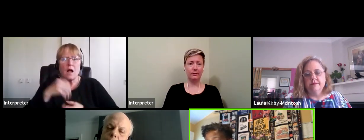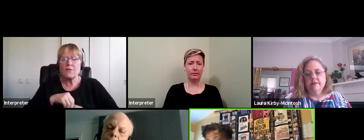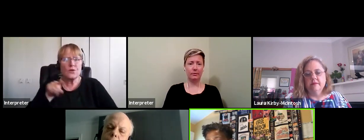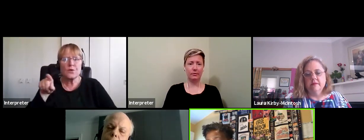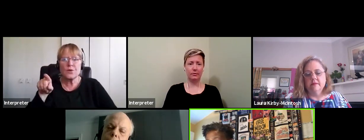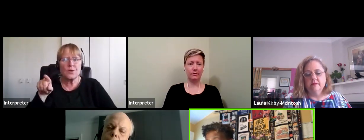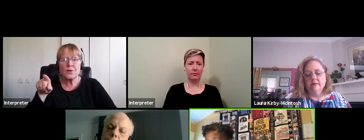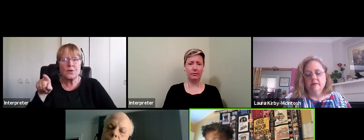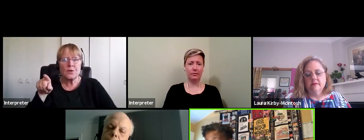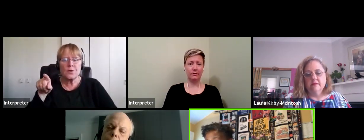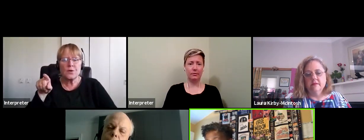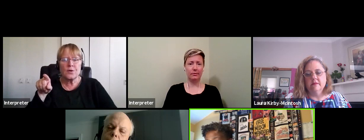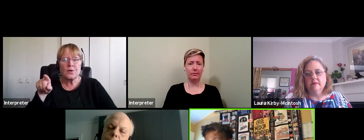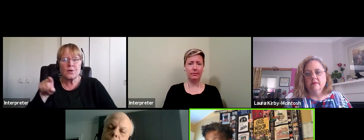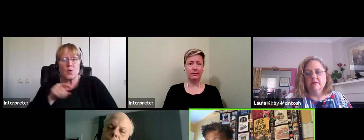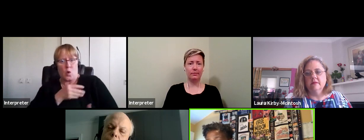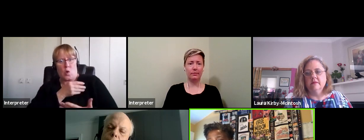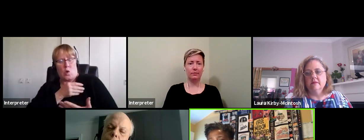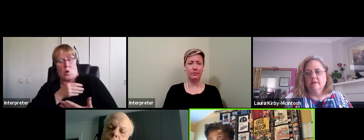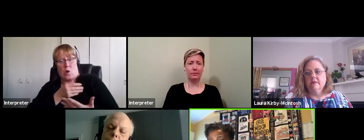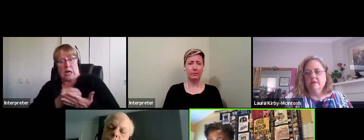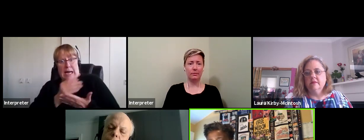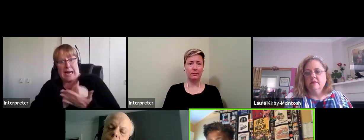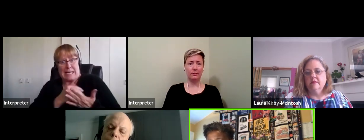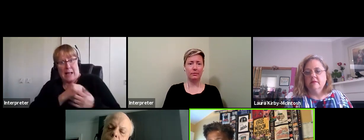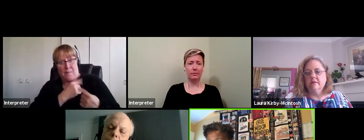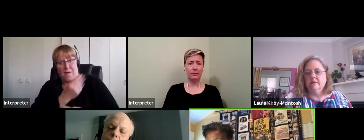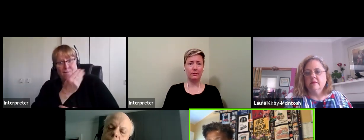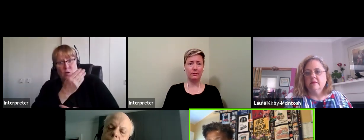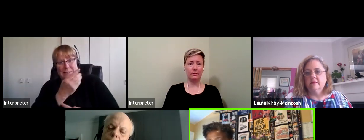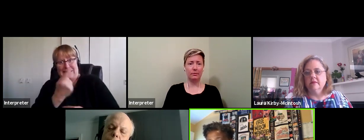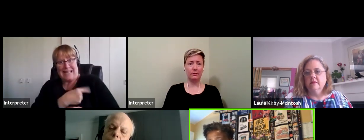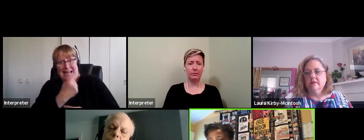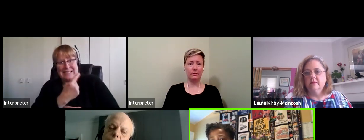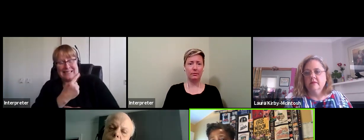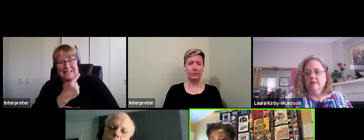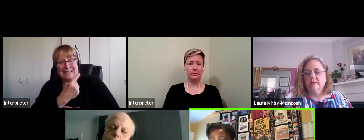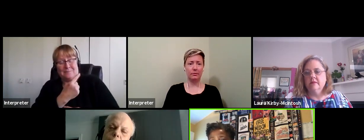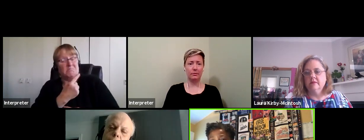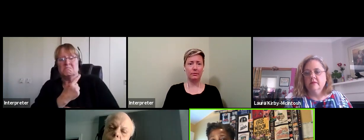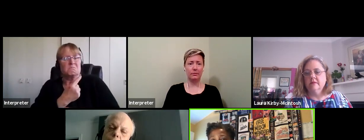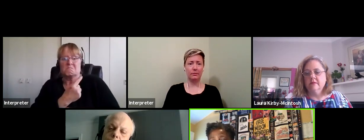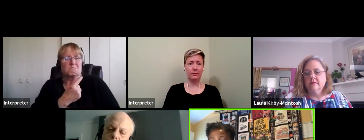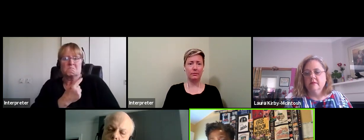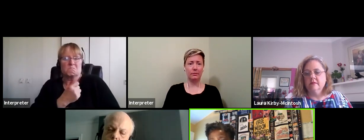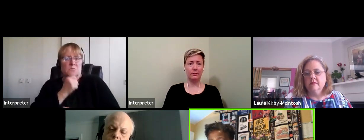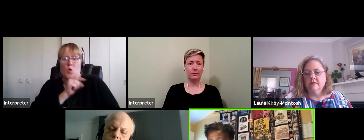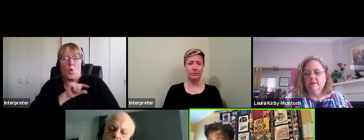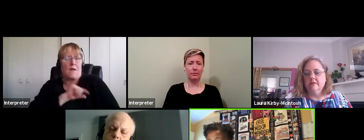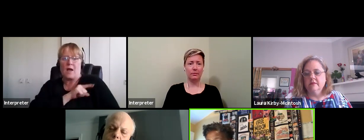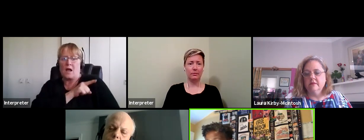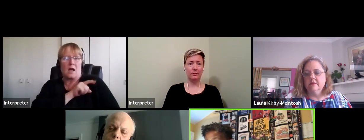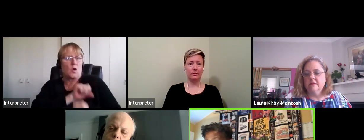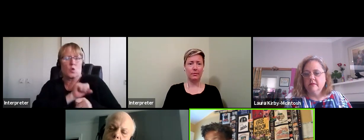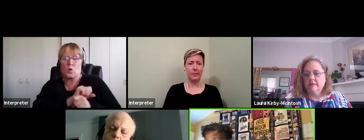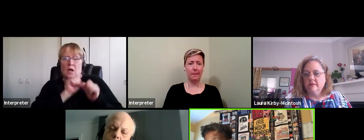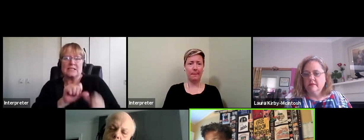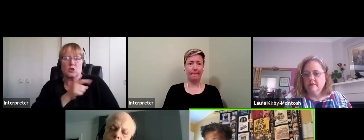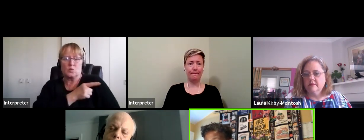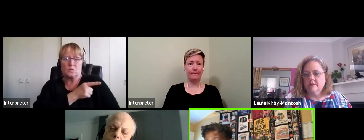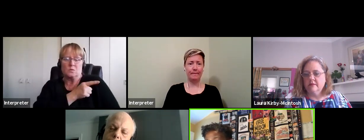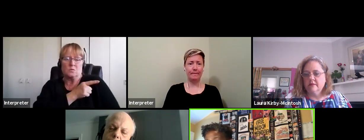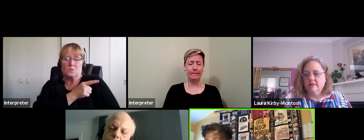who's had income in the last 14 days. So people are disincentivized in continuing to work and to